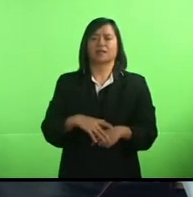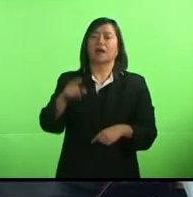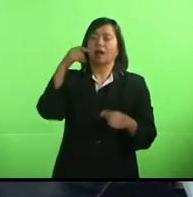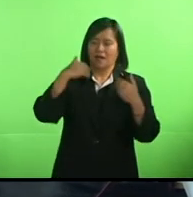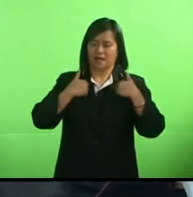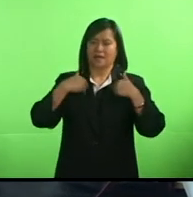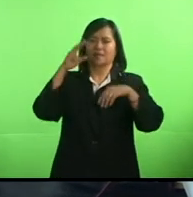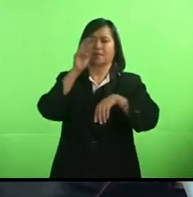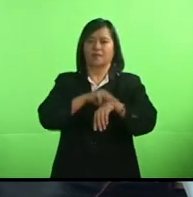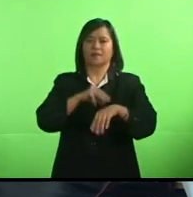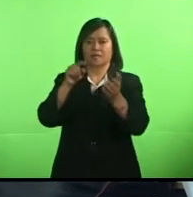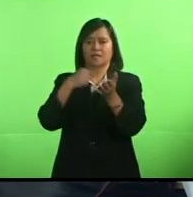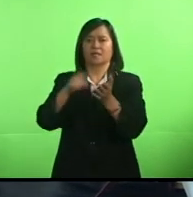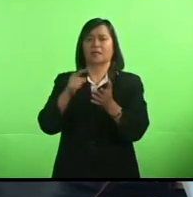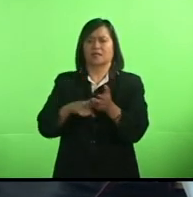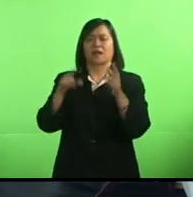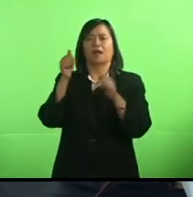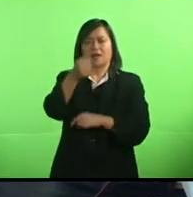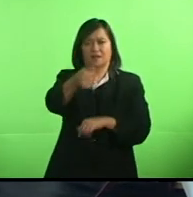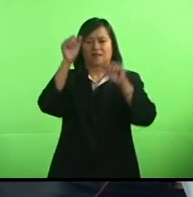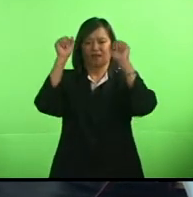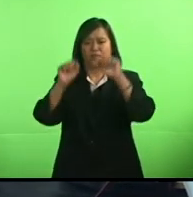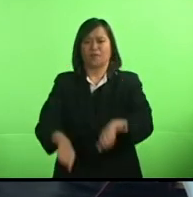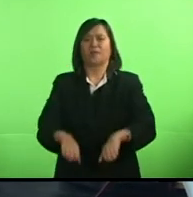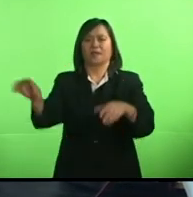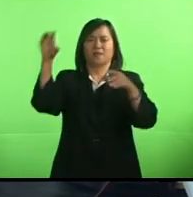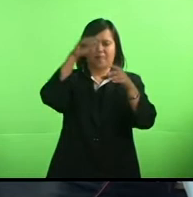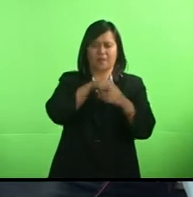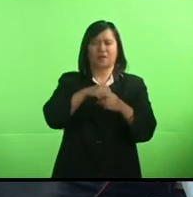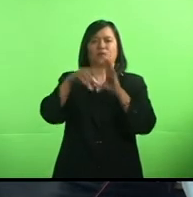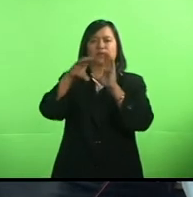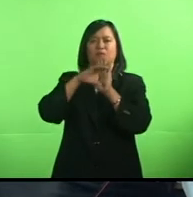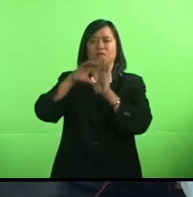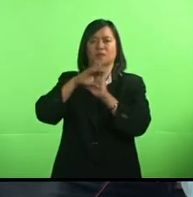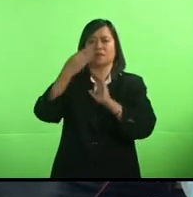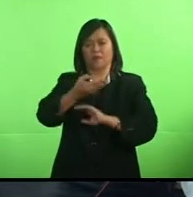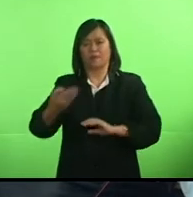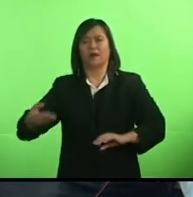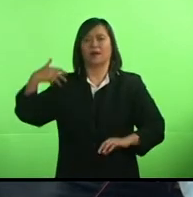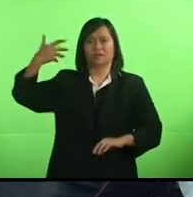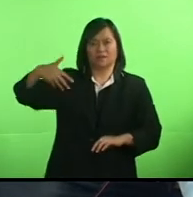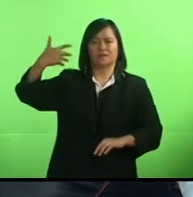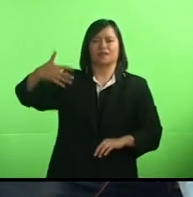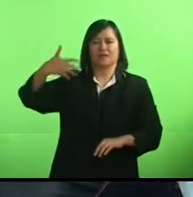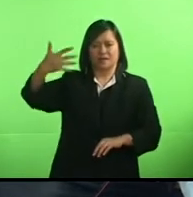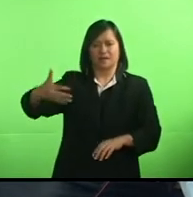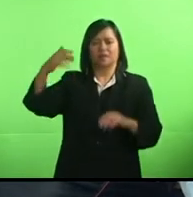you are allowed, it's all right for you to include historical documents in